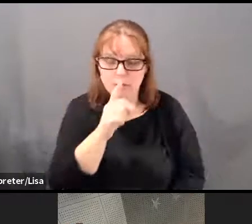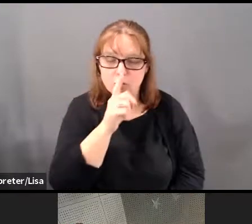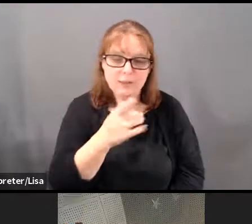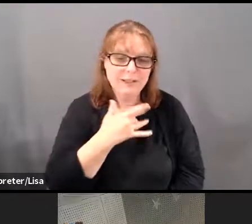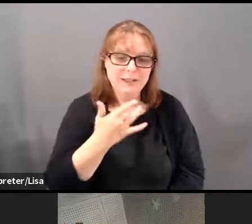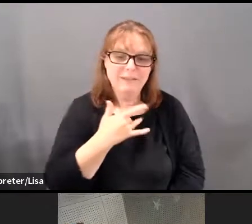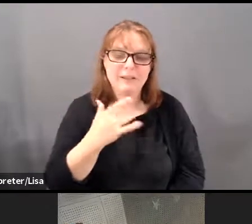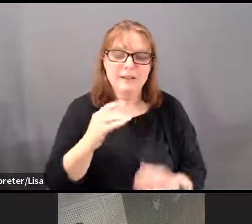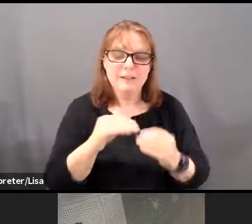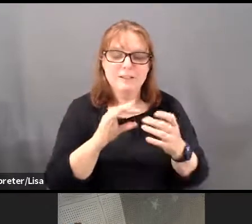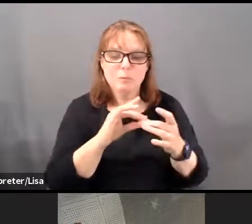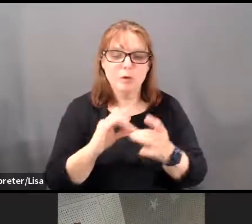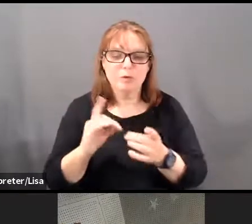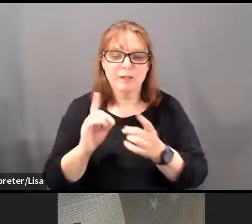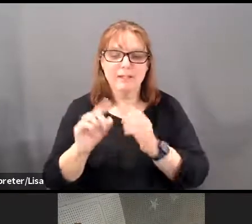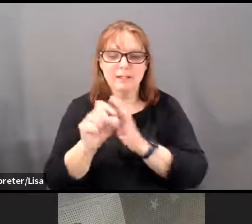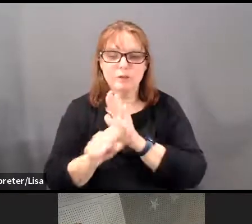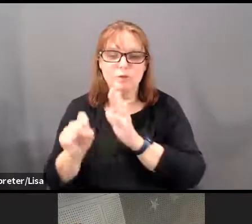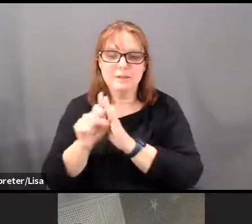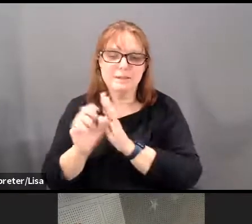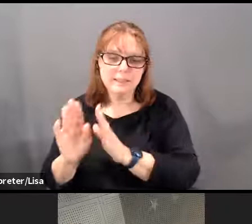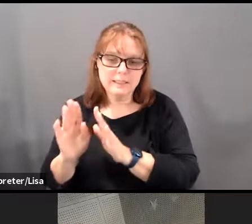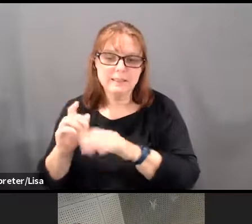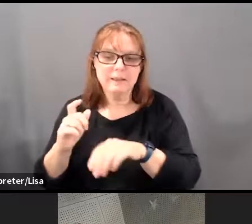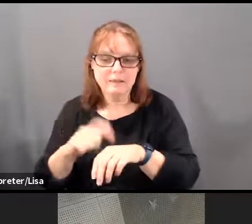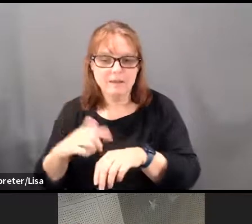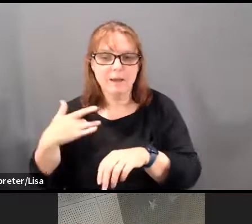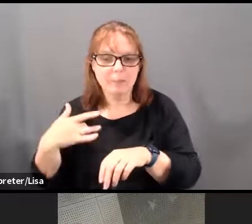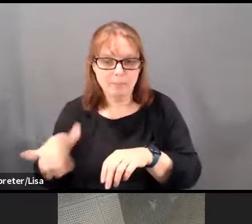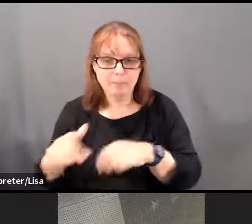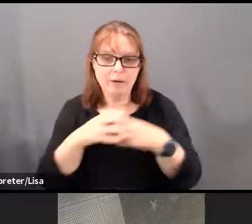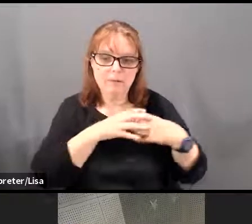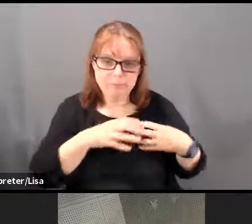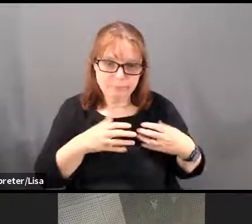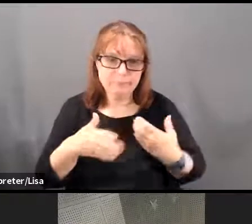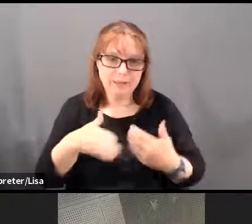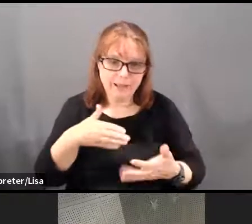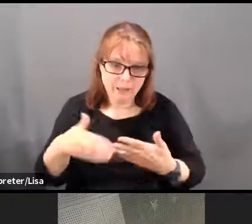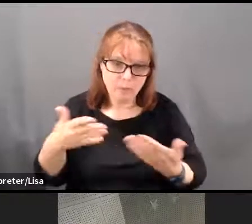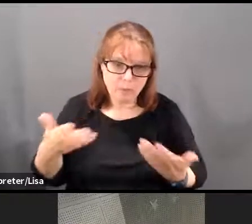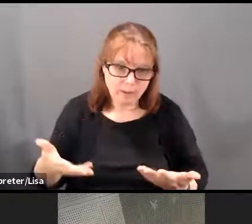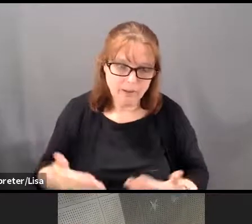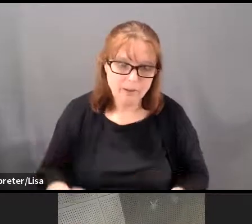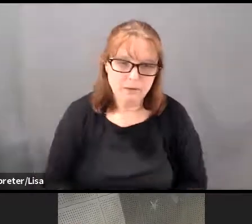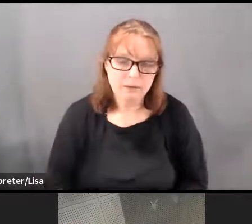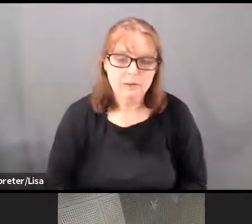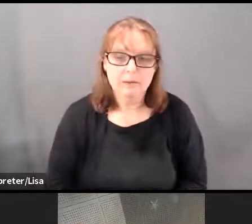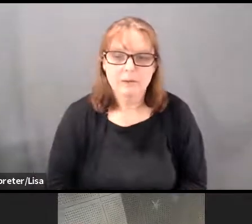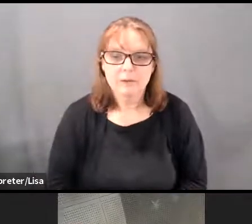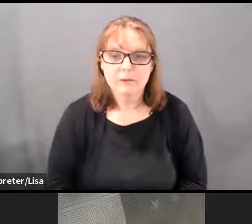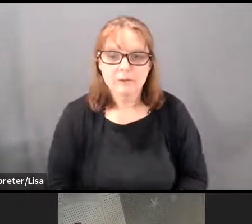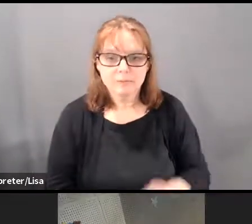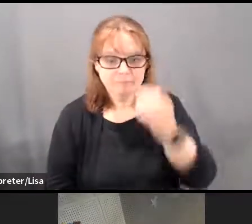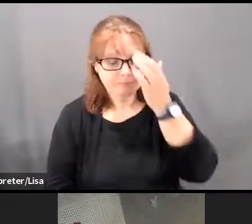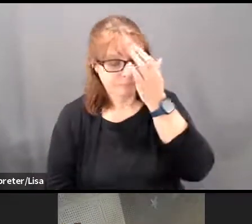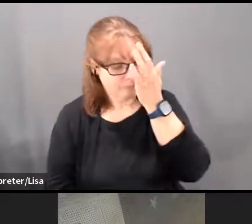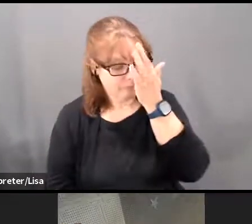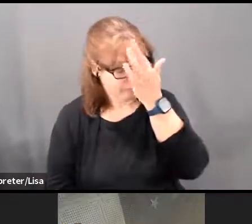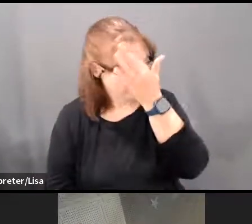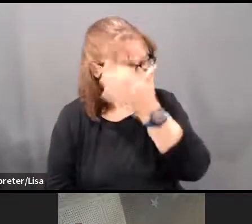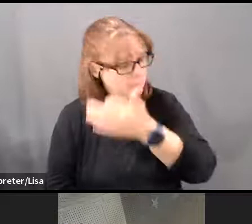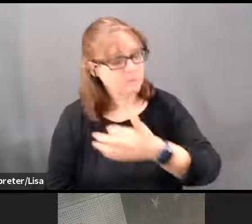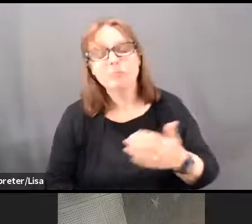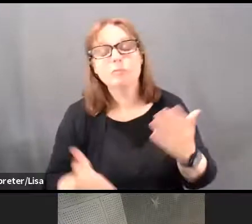seasonal variation, but it really wasn't connected to the vaccine. It's my guess how it's going to turn out. Okay, very good. Here's a good question. Will the